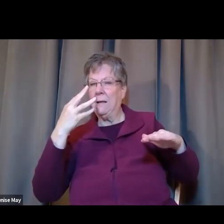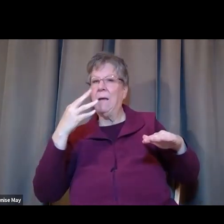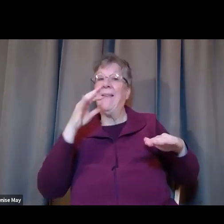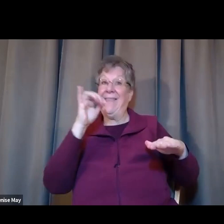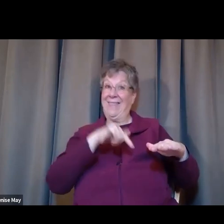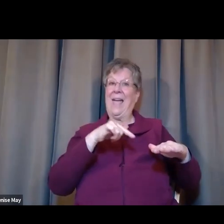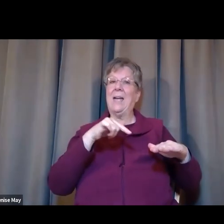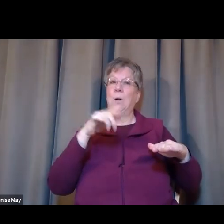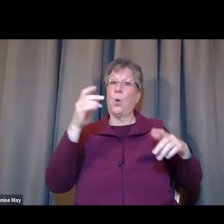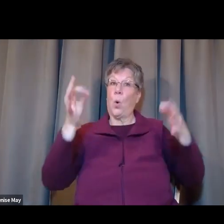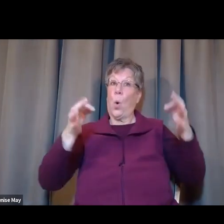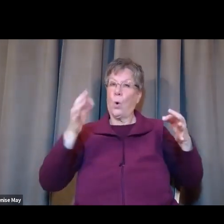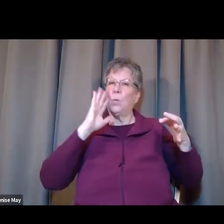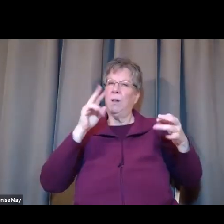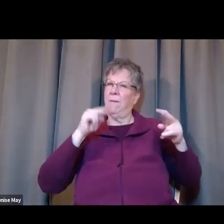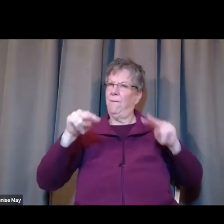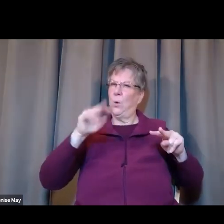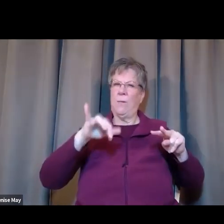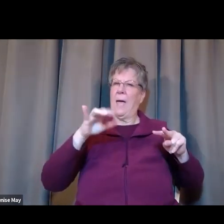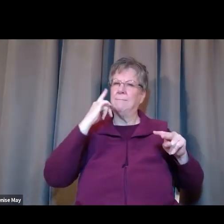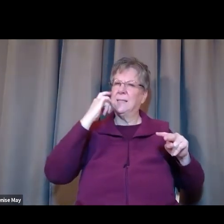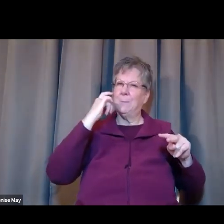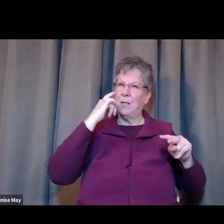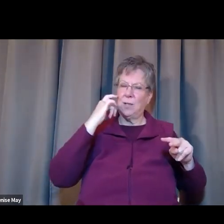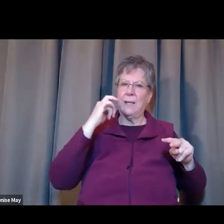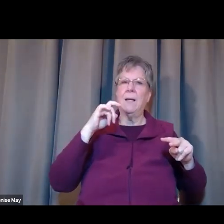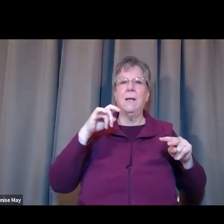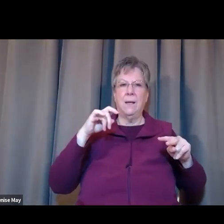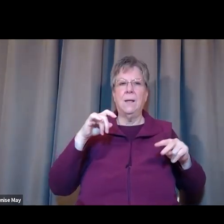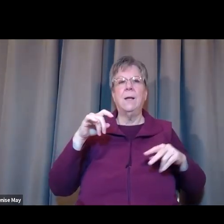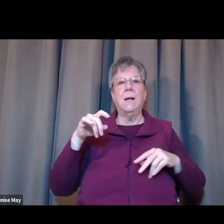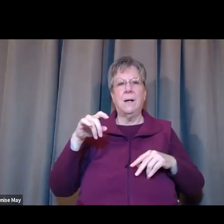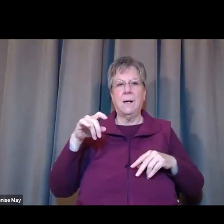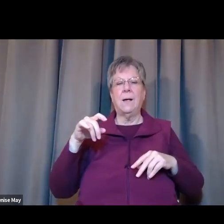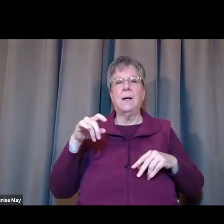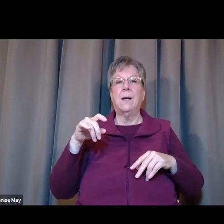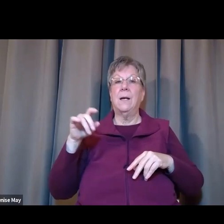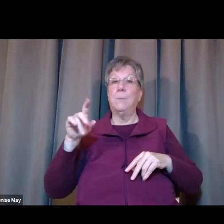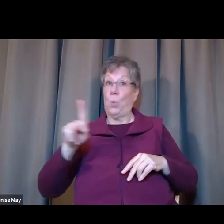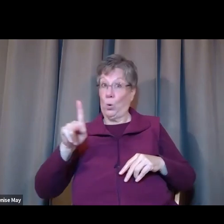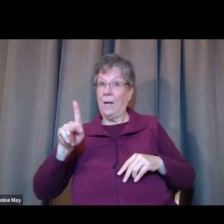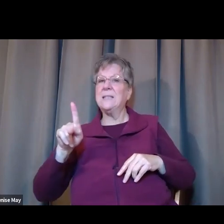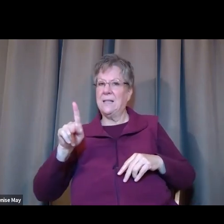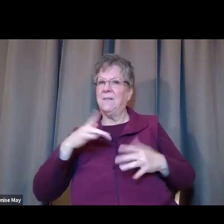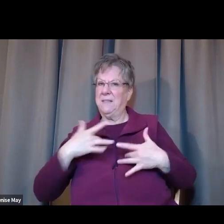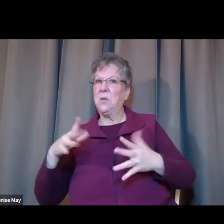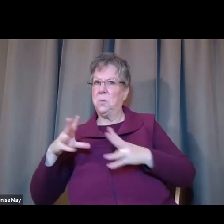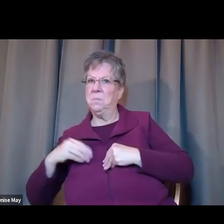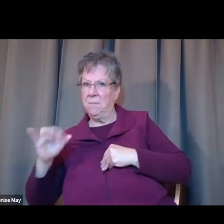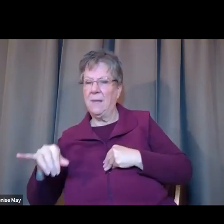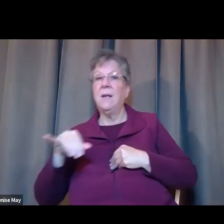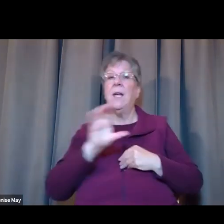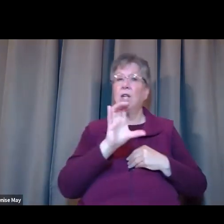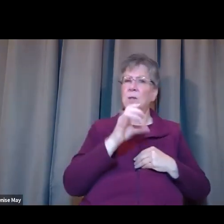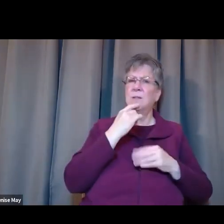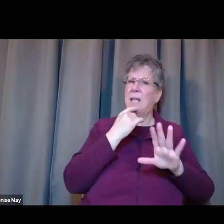by the courts. Progressives tend, again, generalization, to embrace that notion. Conservatives tend to argue that what you don't